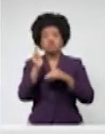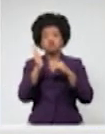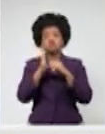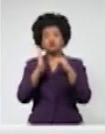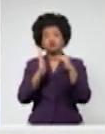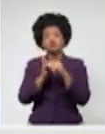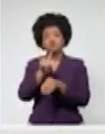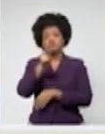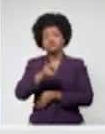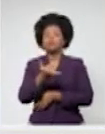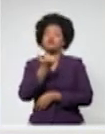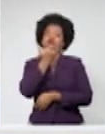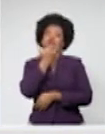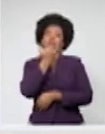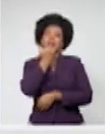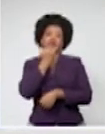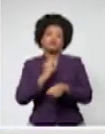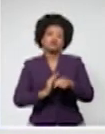people,